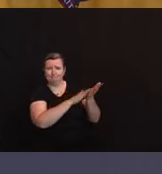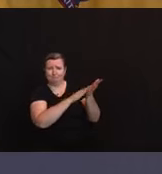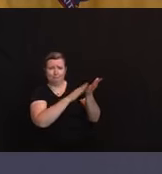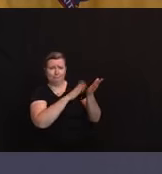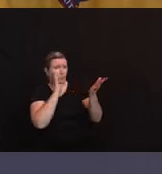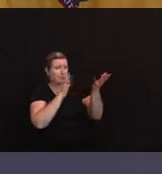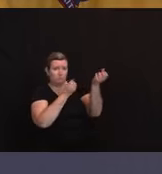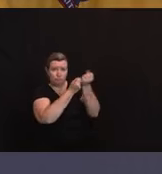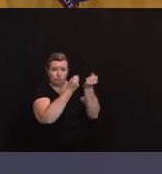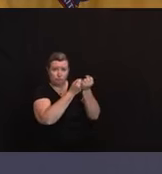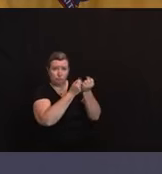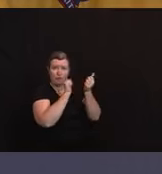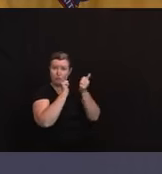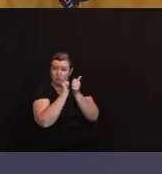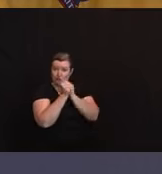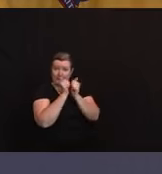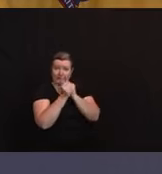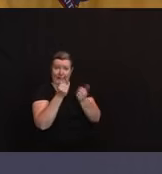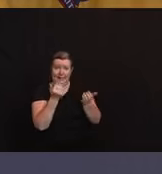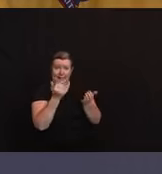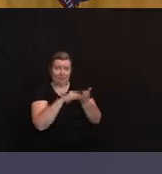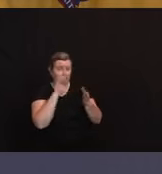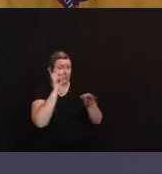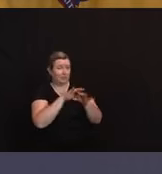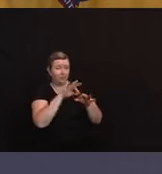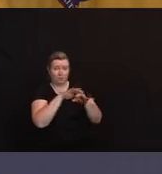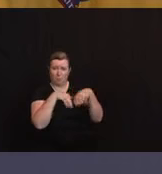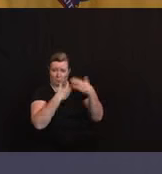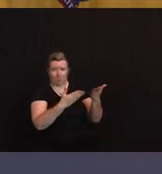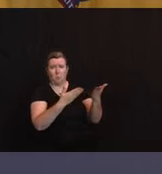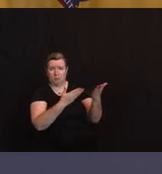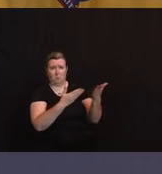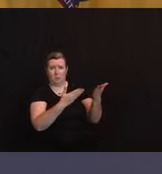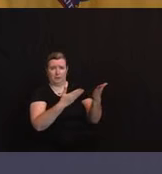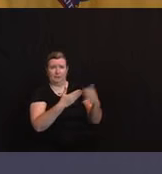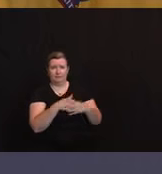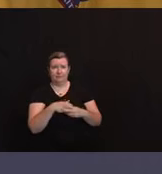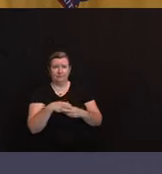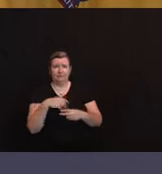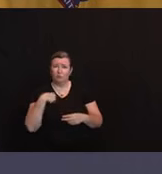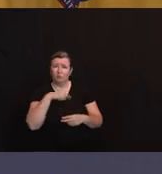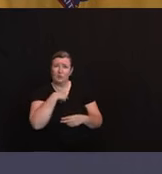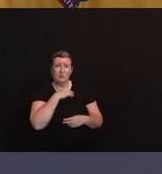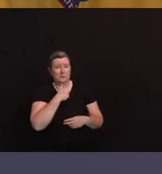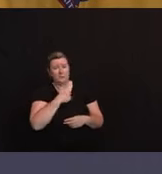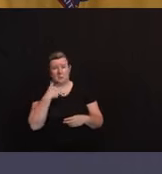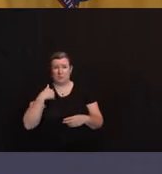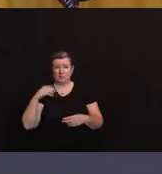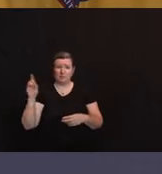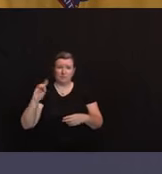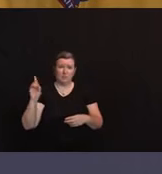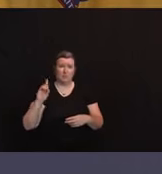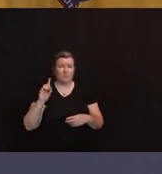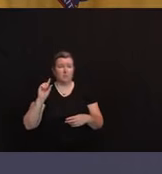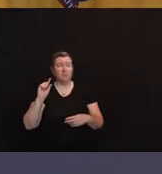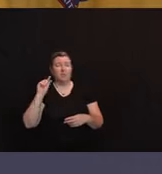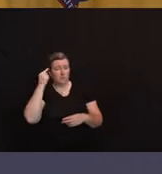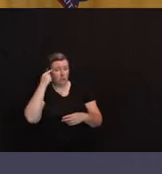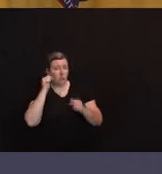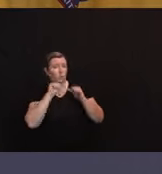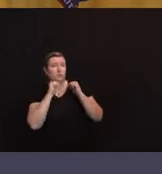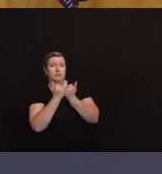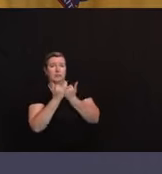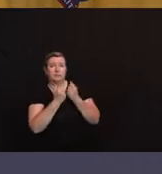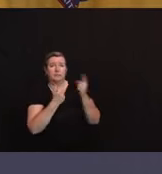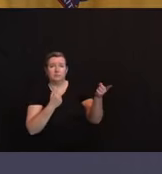reelection as in my personal capacity as chair of the Democratic Governors Association. He does a great job. He and I exchanged voicemails yesterday. We